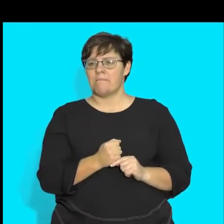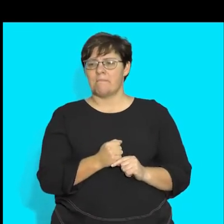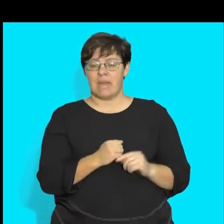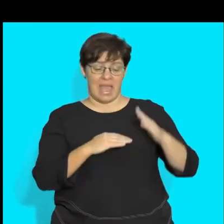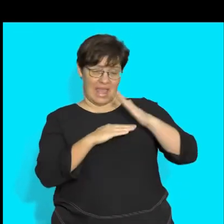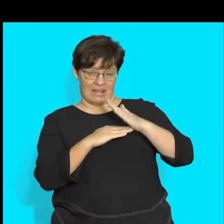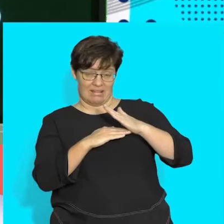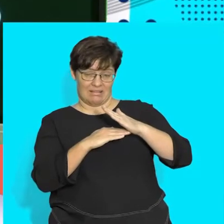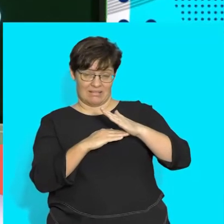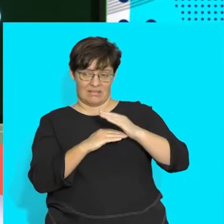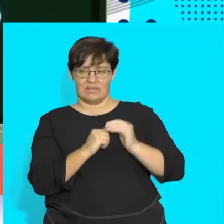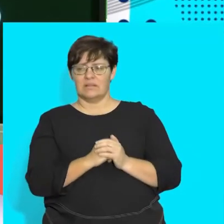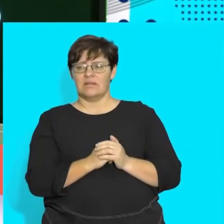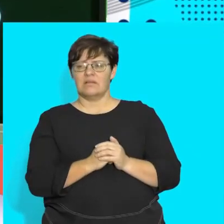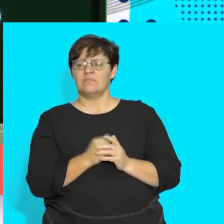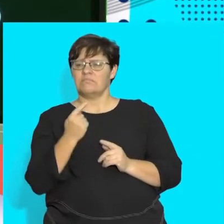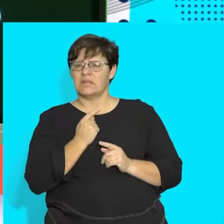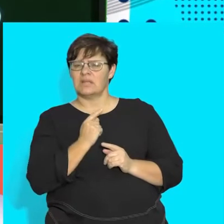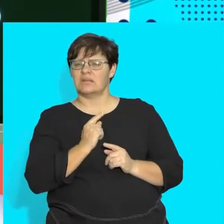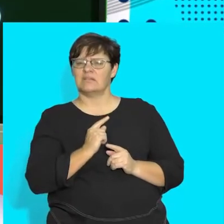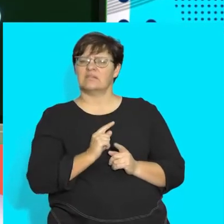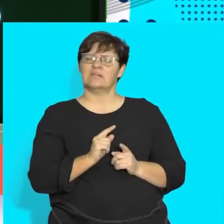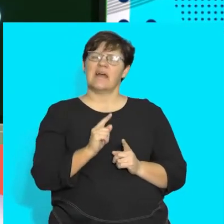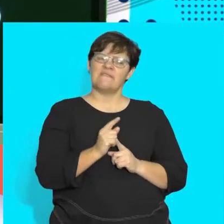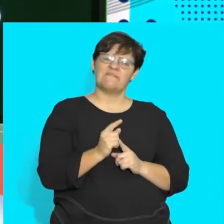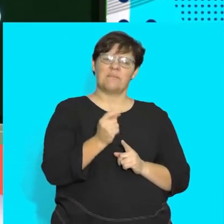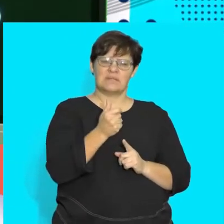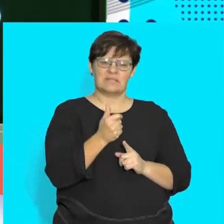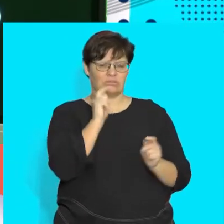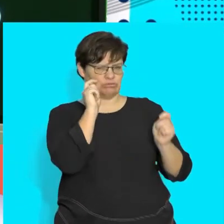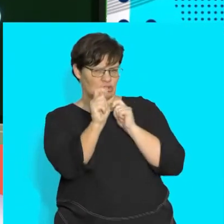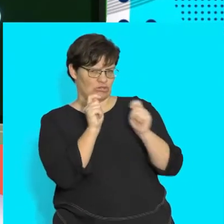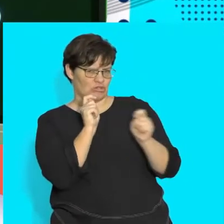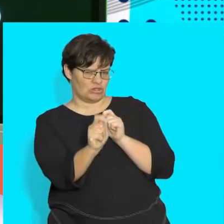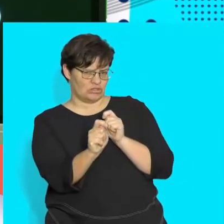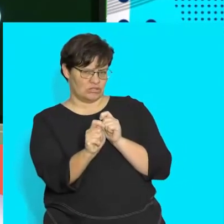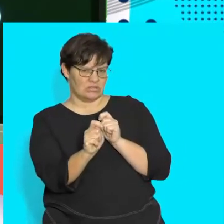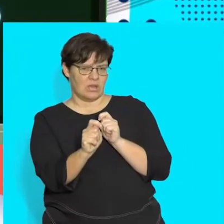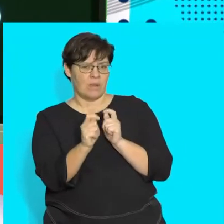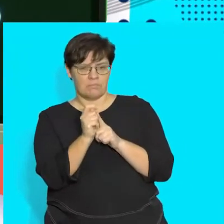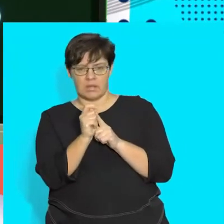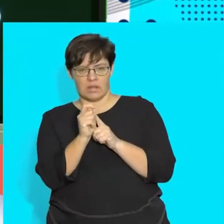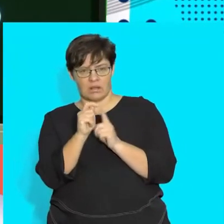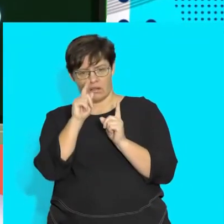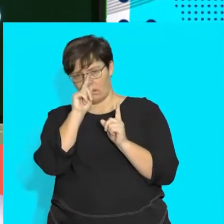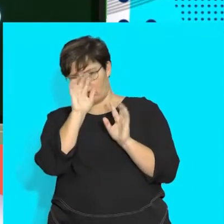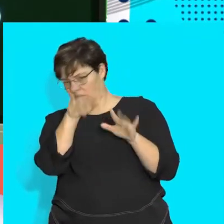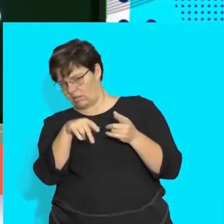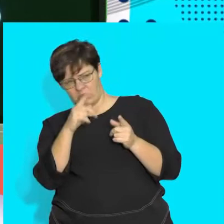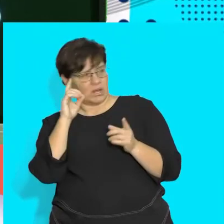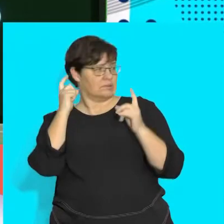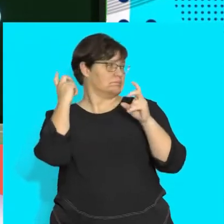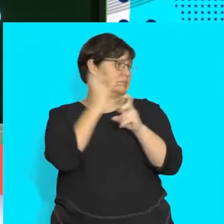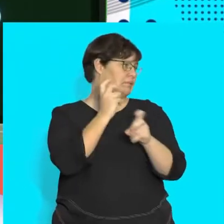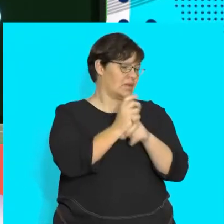angle. But in this question, there's going to be a little bit of a change. And so don't tune out of this question just because we've